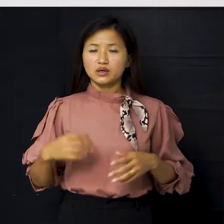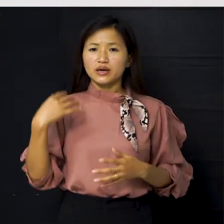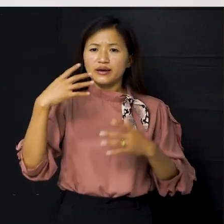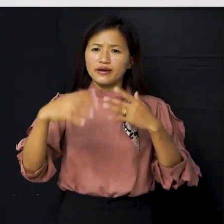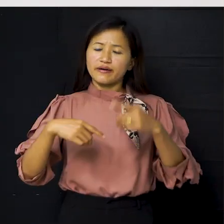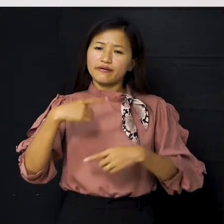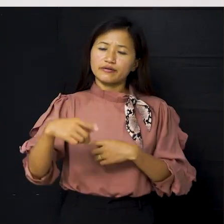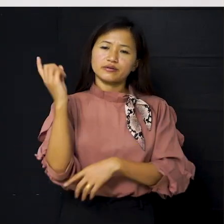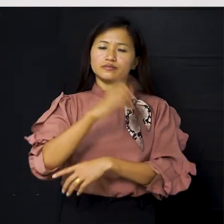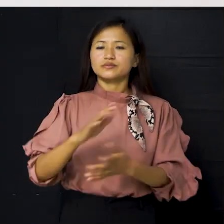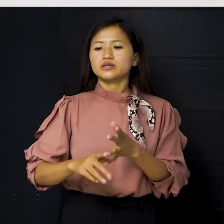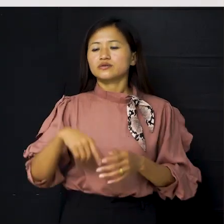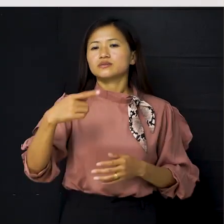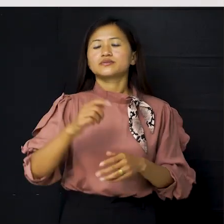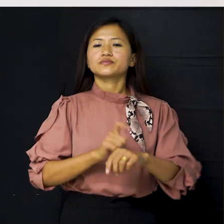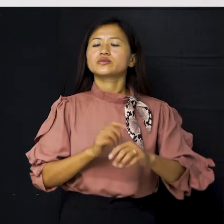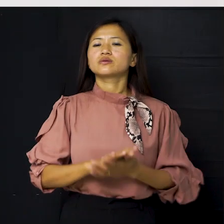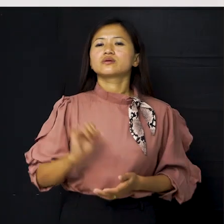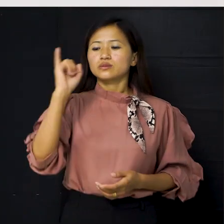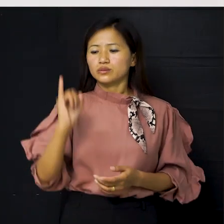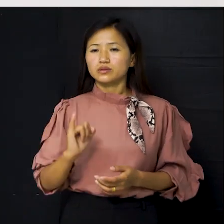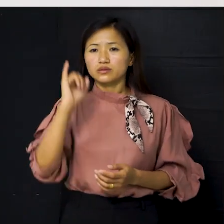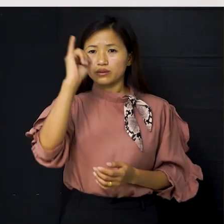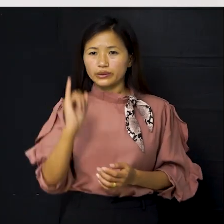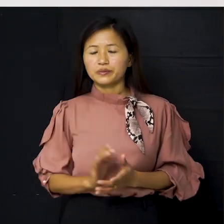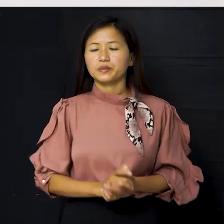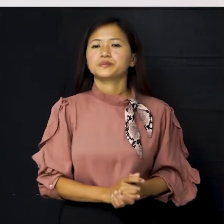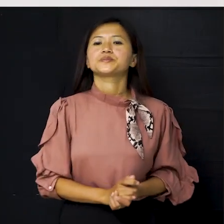of time. All right. So later on,